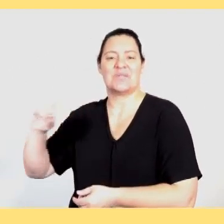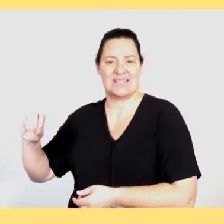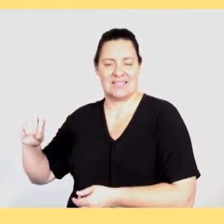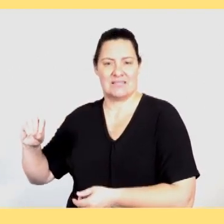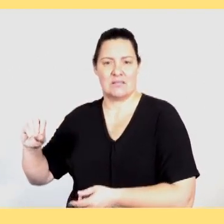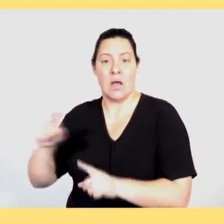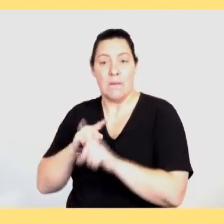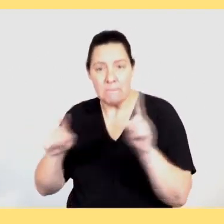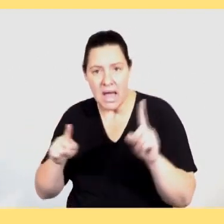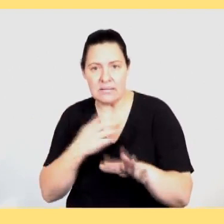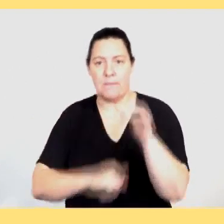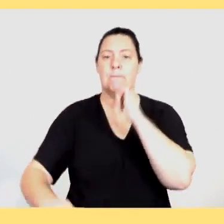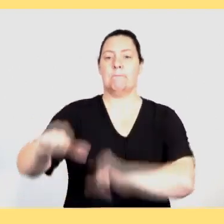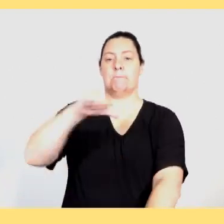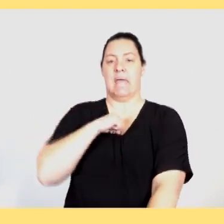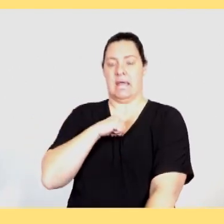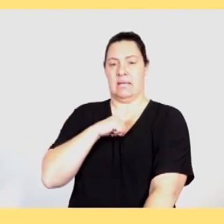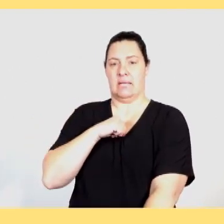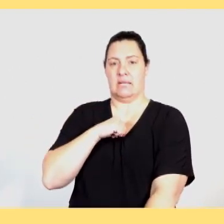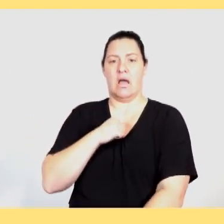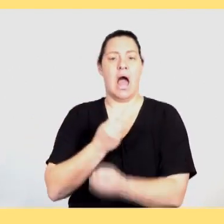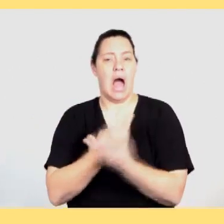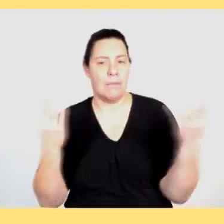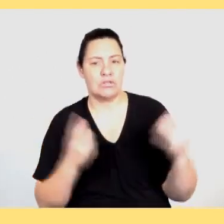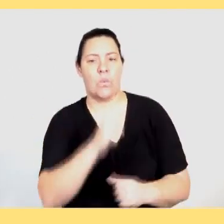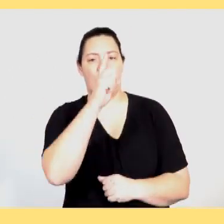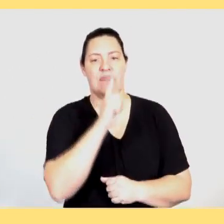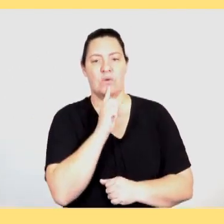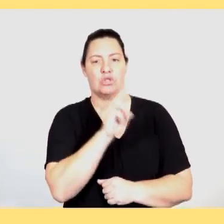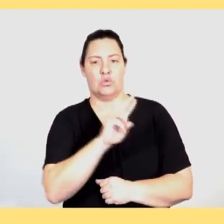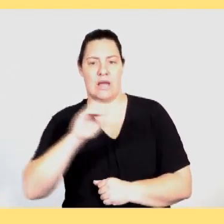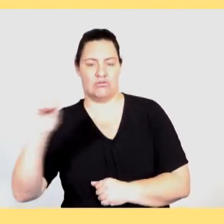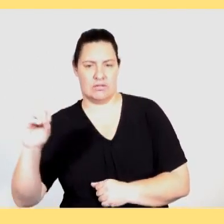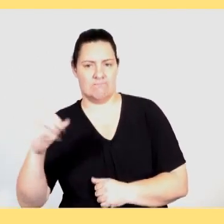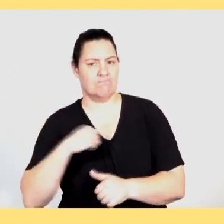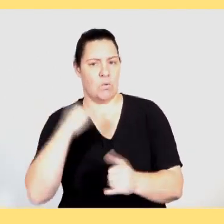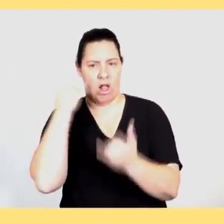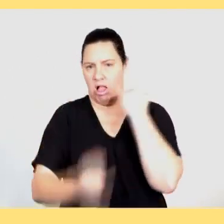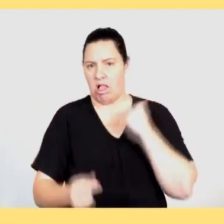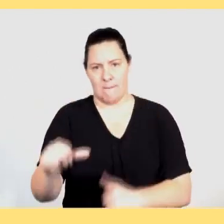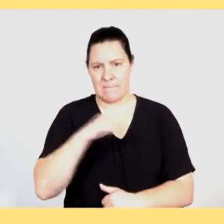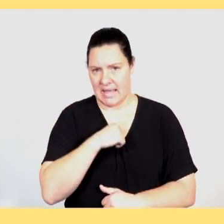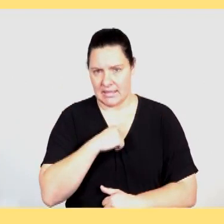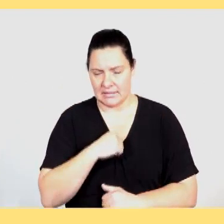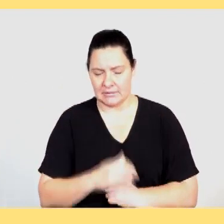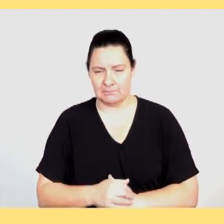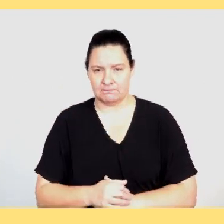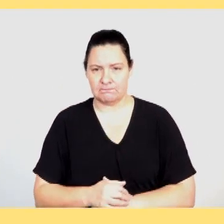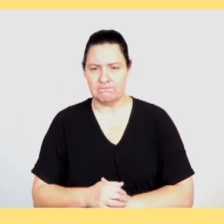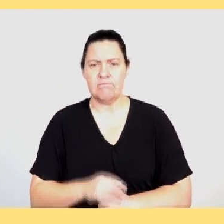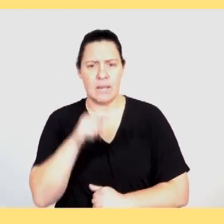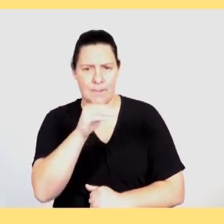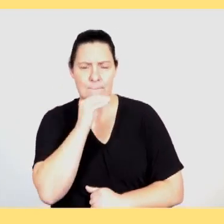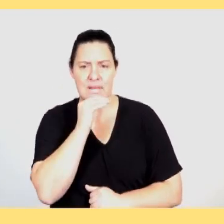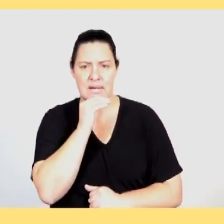goods were returned, and these goods were for 1,200, as you can see over here,